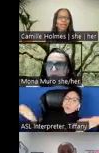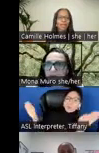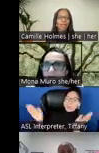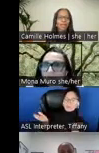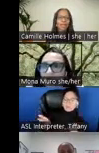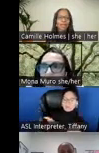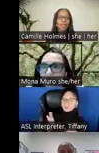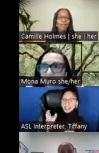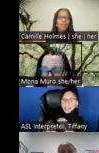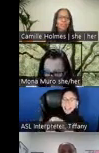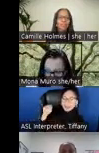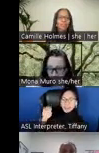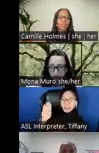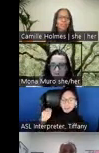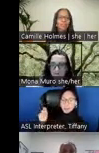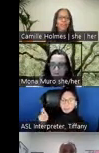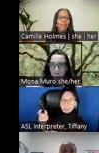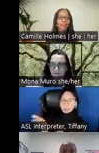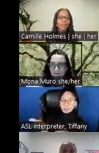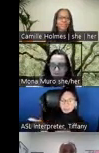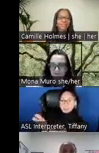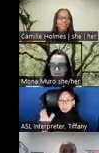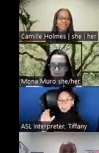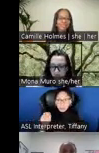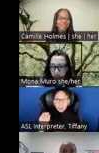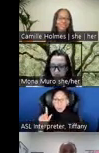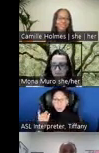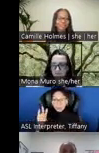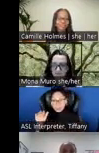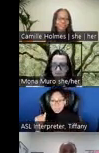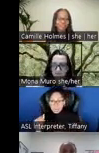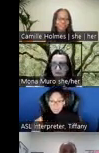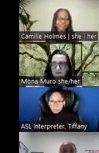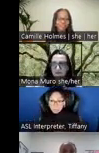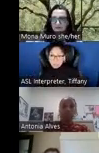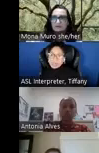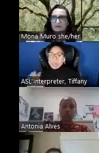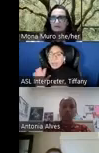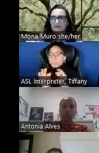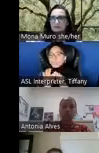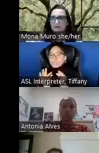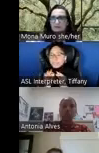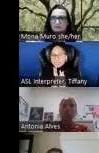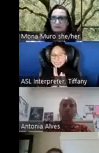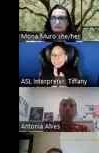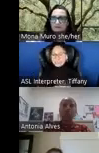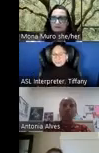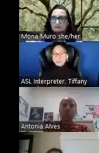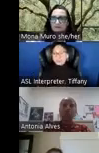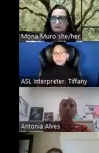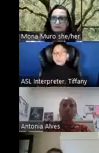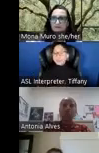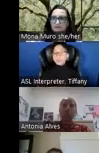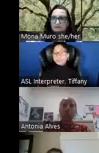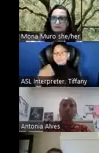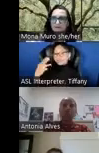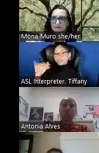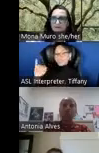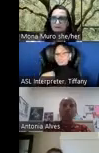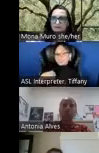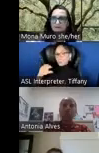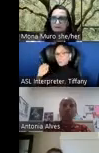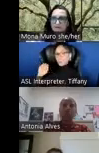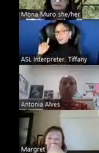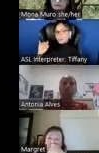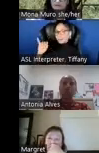Olivia, I'm asking you to unmute. Please go ahead. Sure. So, hi all. I'm Olivia. I am an